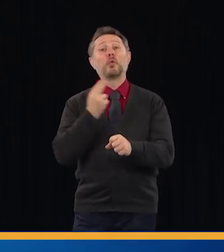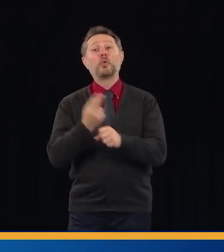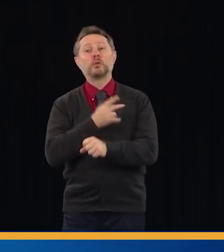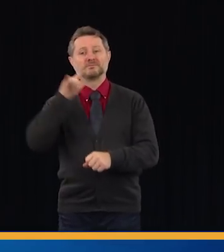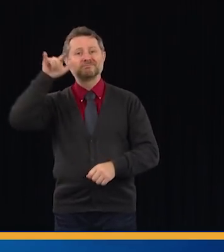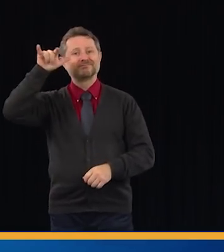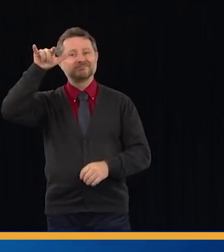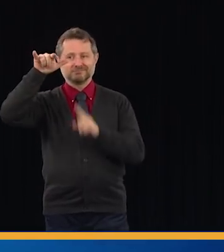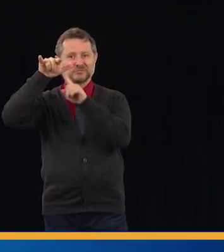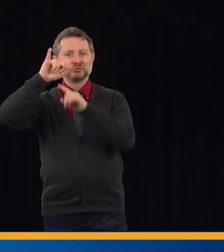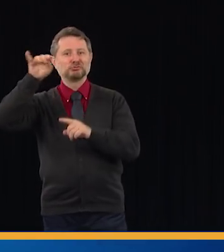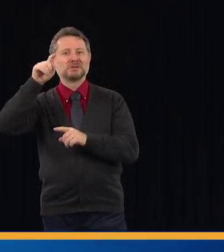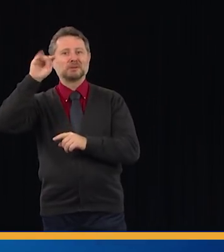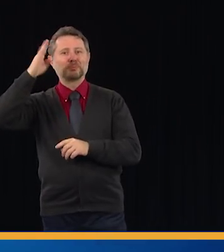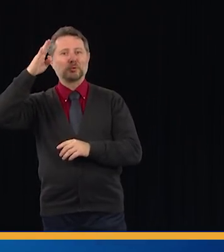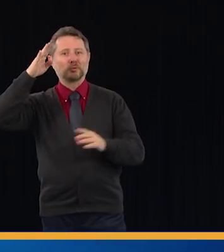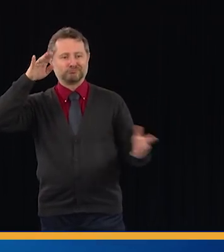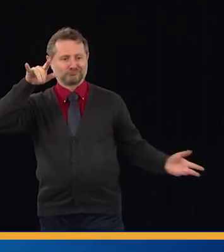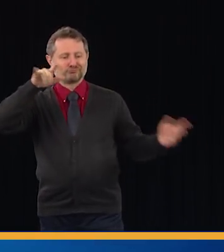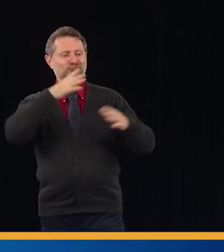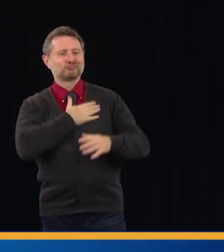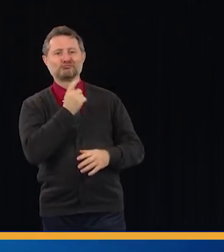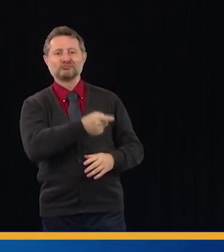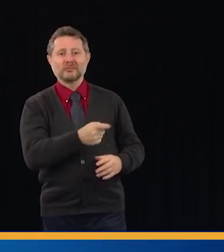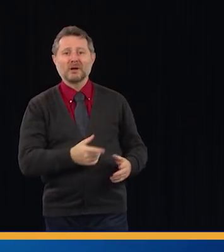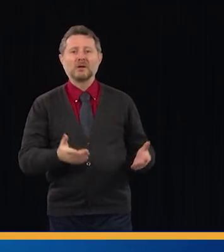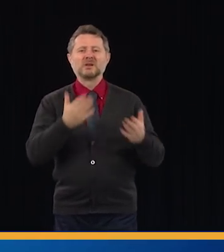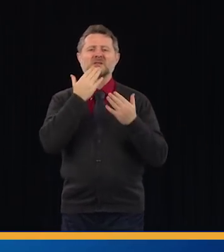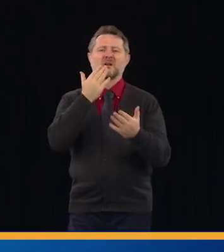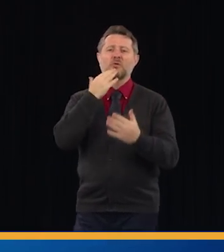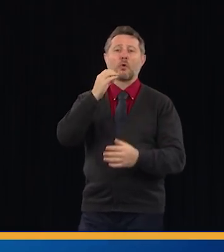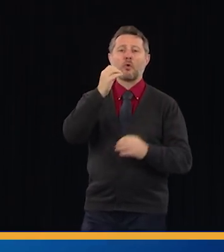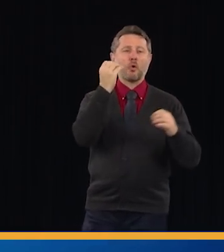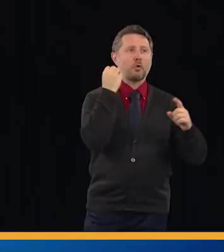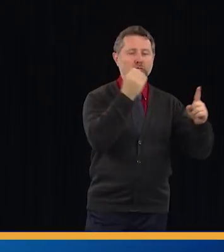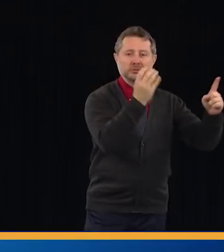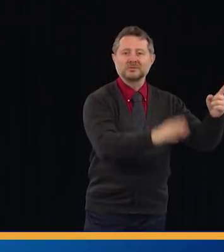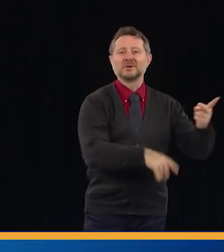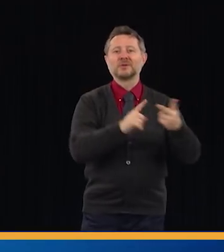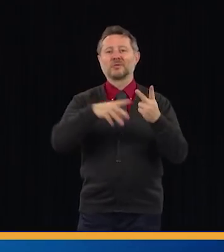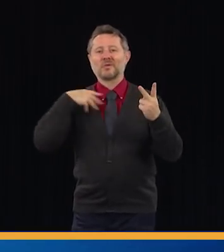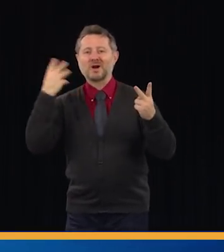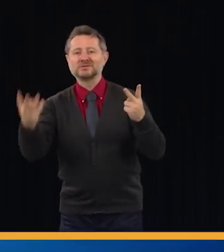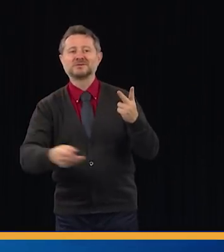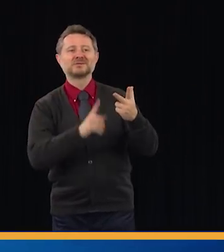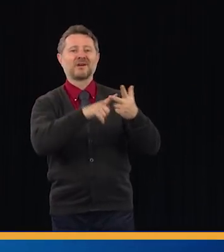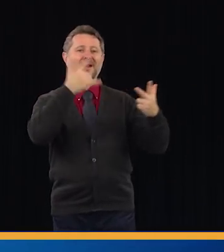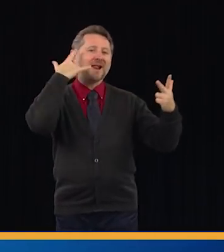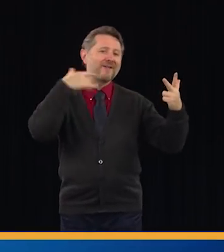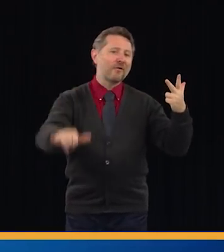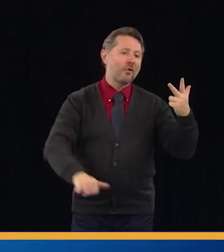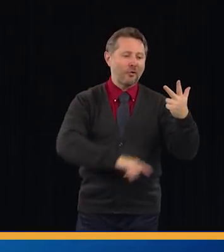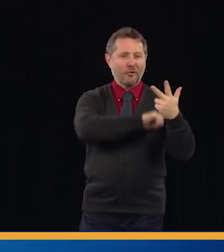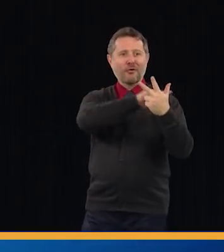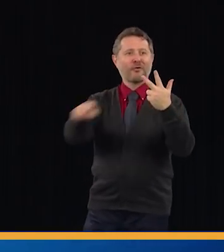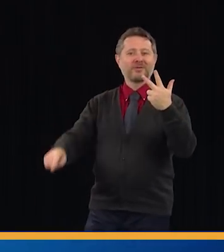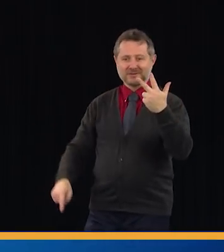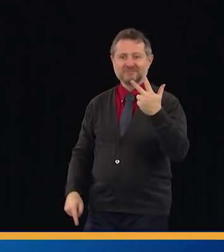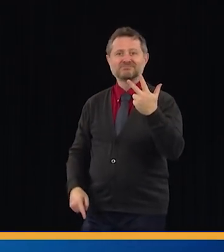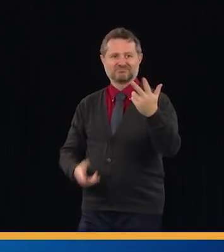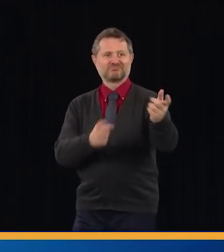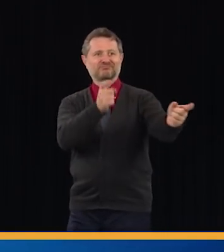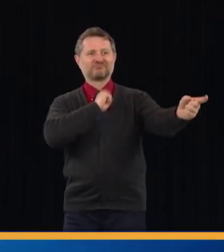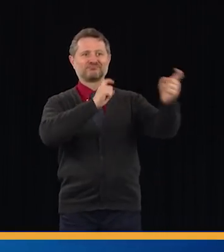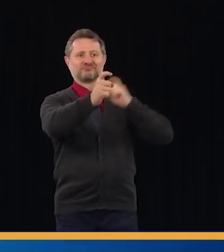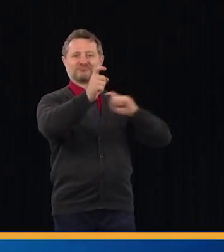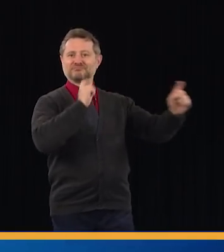that. I also want to thank Oregon and Washington State and California for freeing up